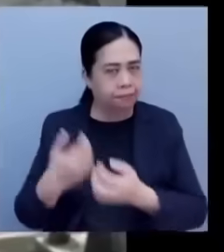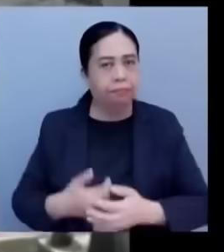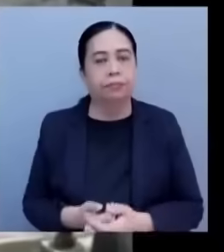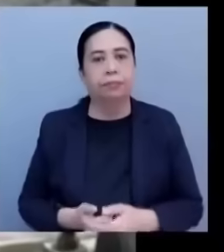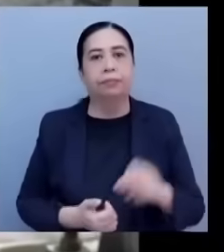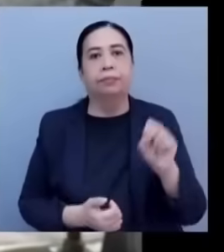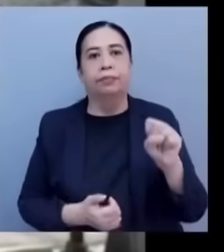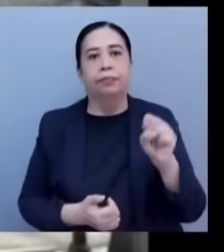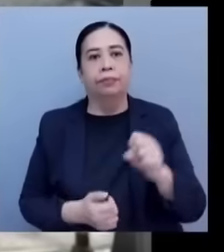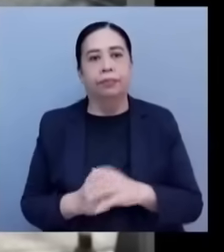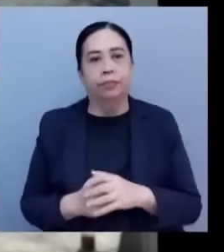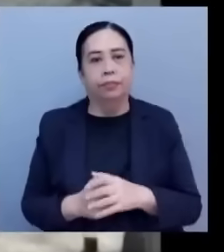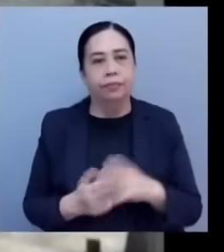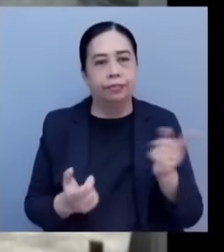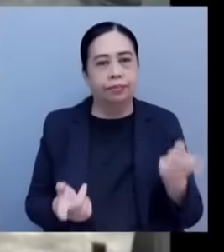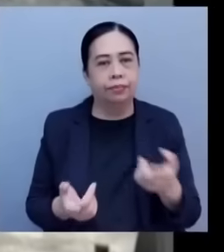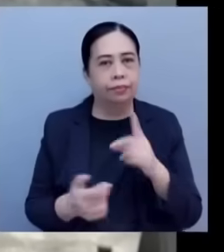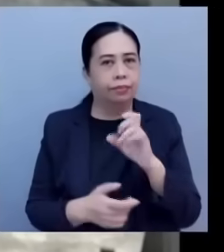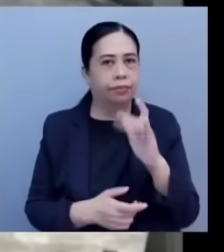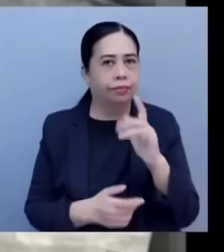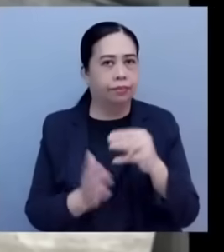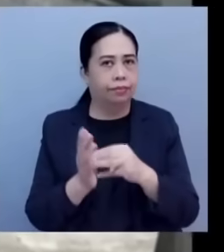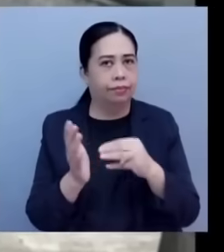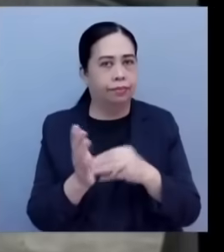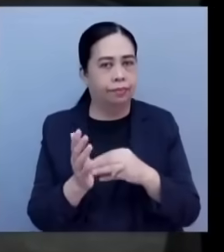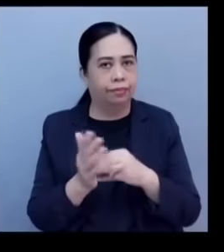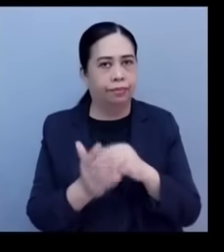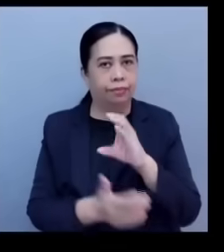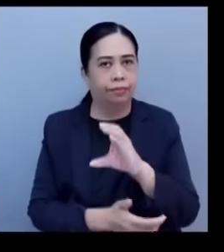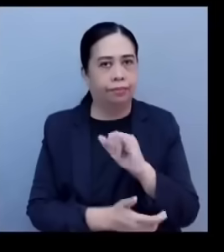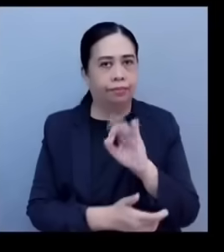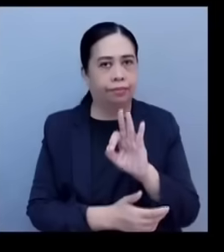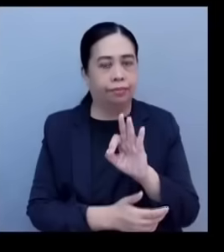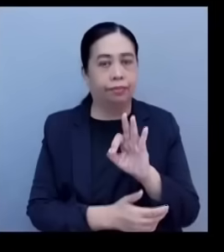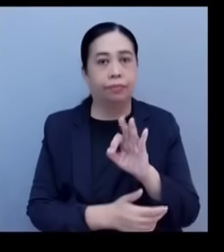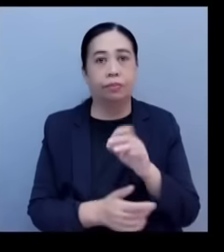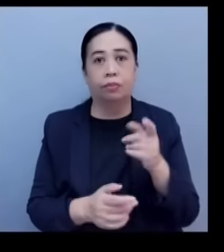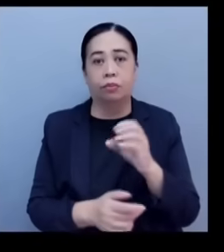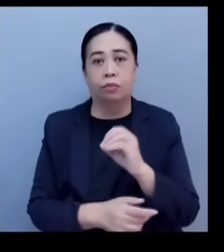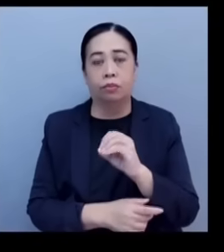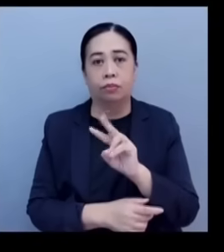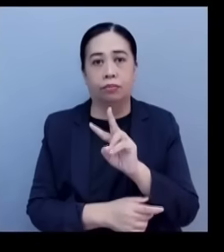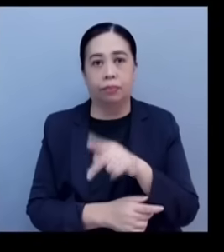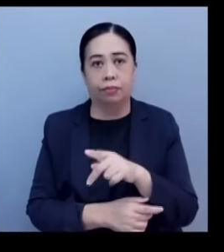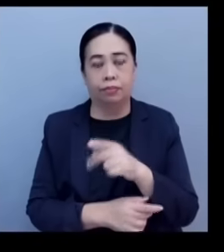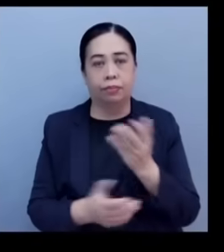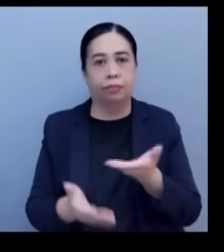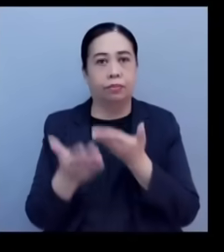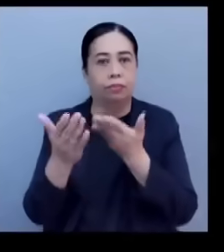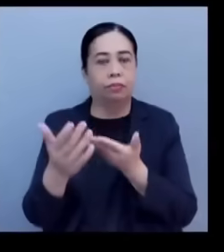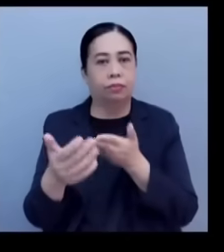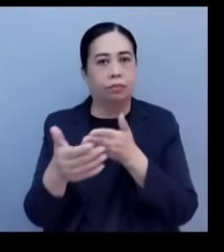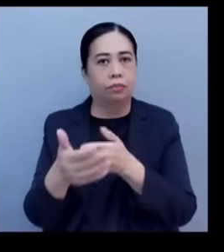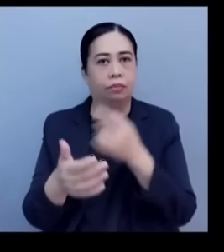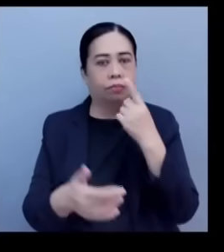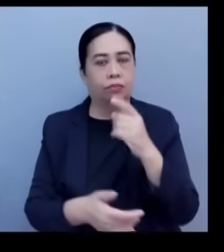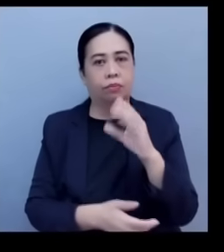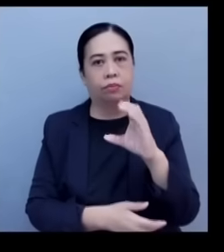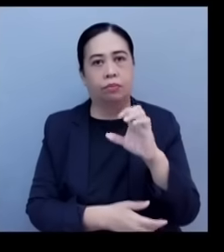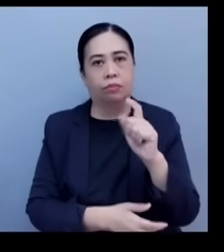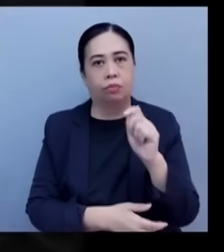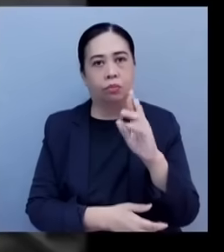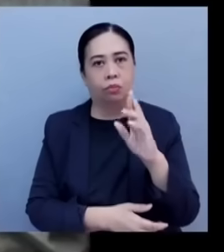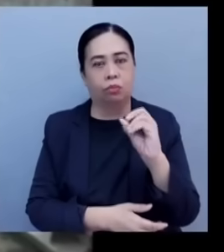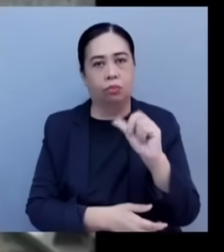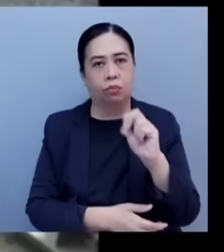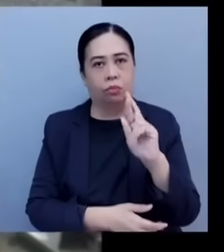Carmina, critics of the 125 million peso confidential funds of the office of the Vice President filed a petition for certiorari before the Supreme